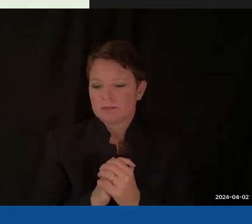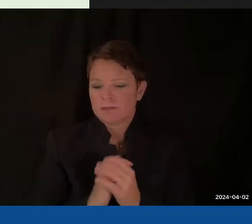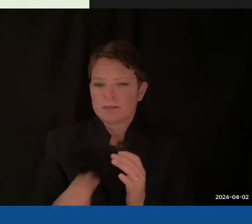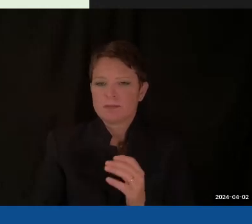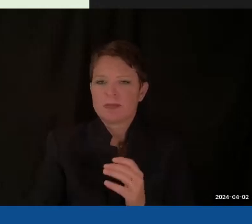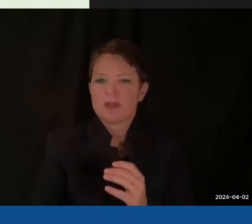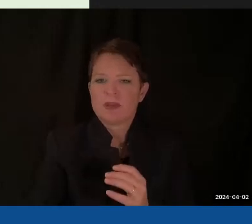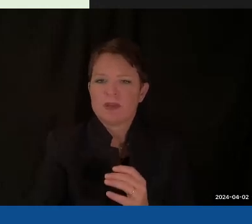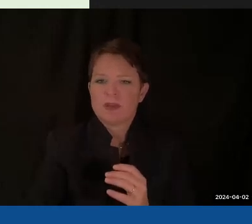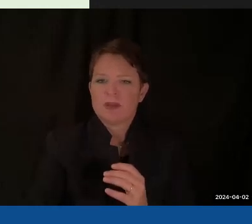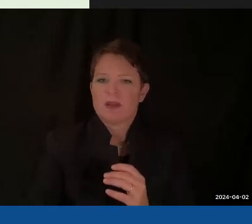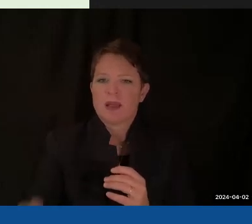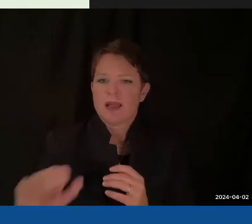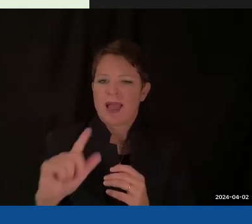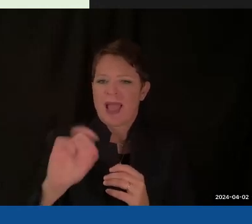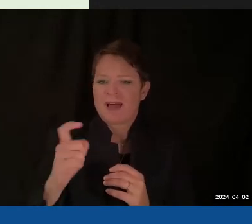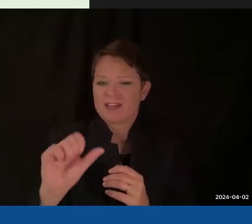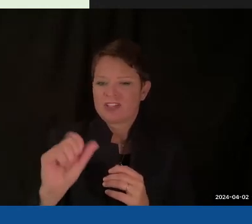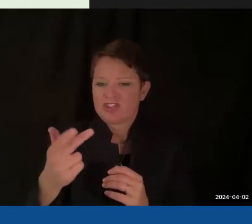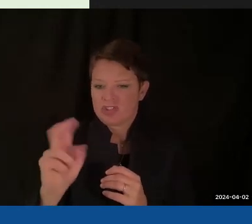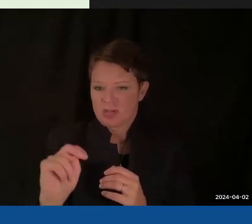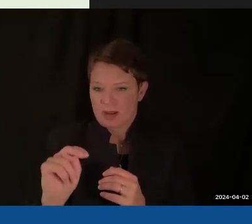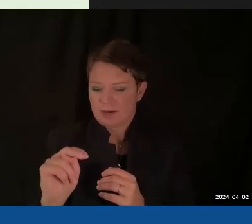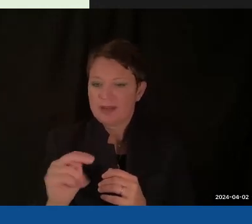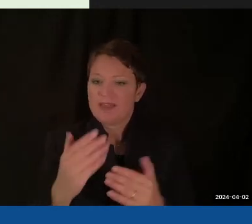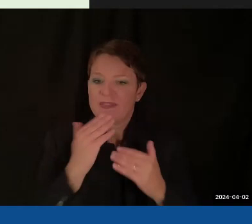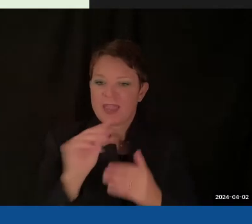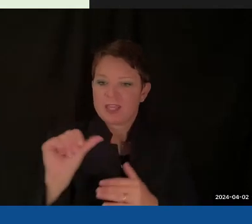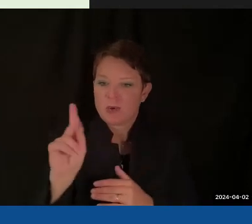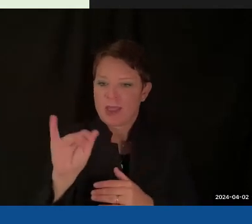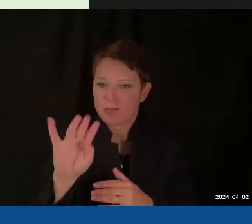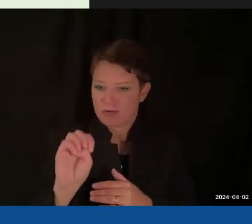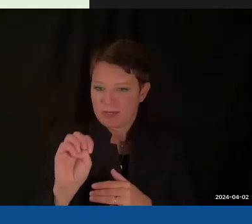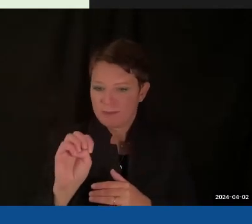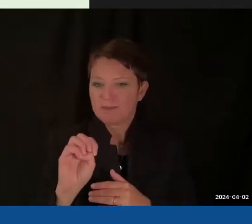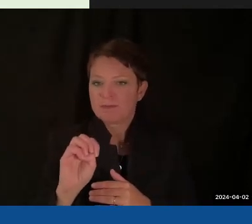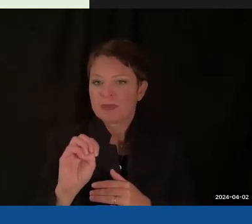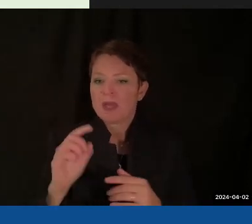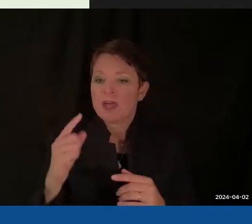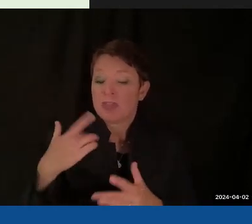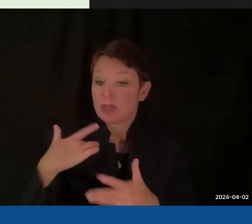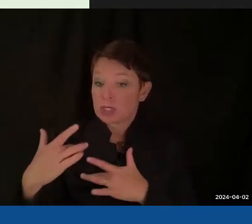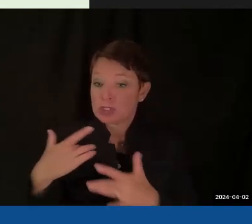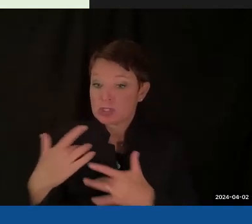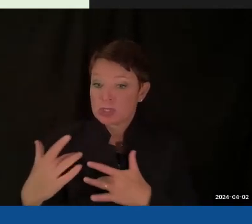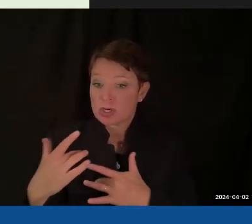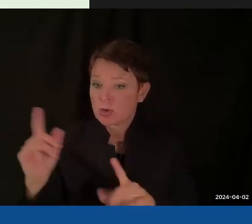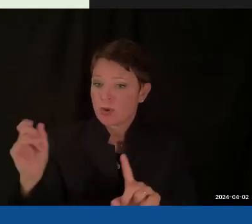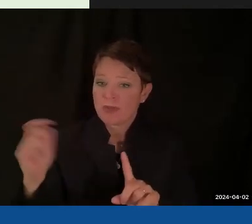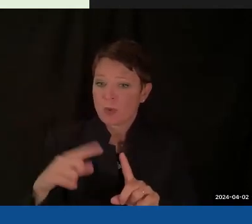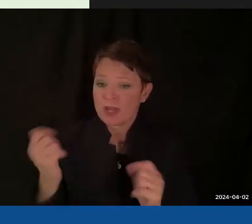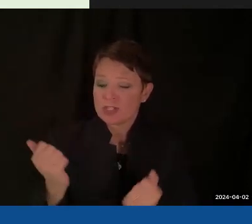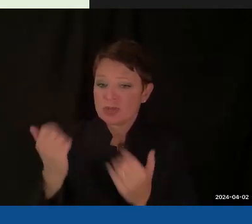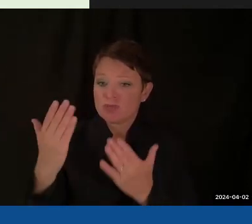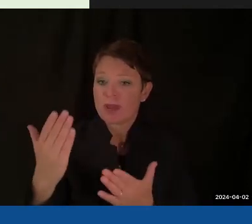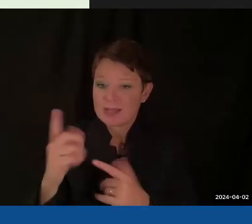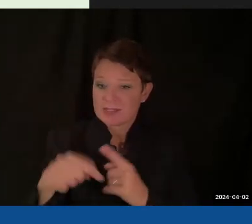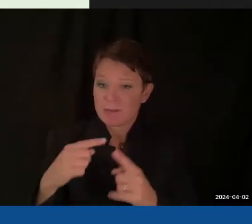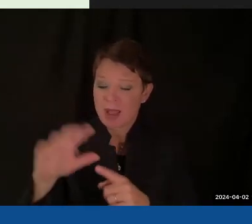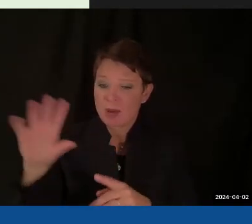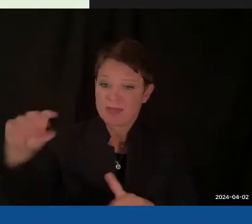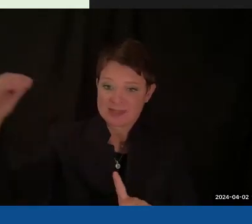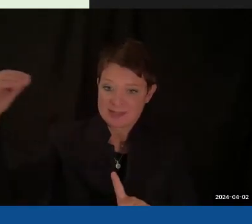Yeah, sure. Thank you, Anne-Marie. I think the concern or the question that was raised was about the